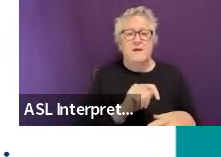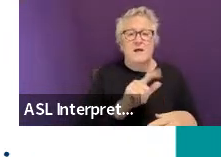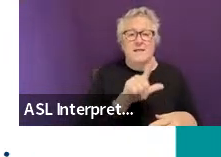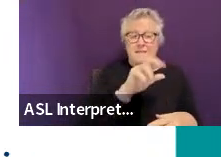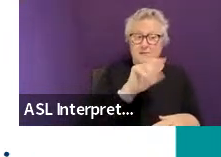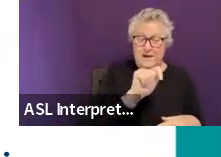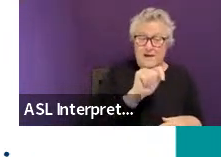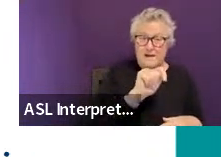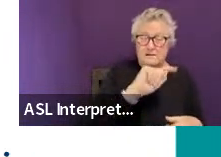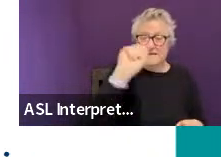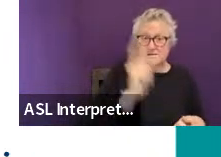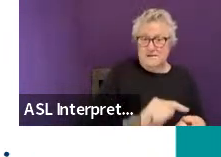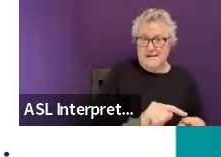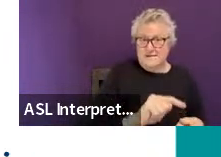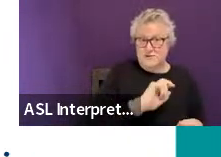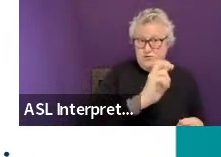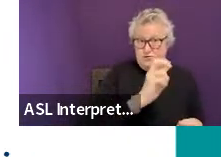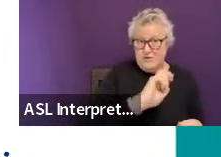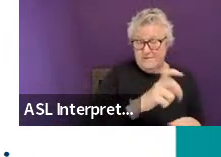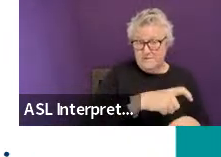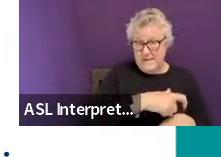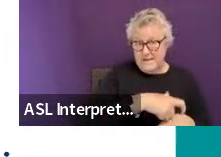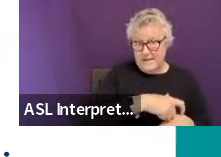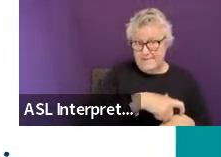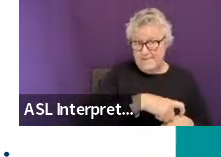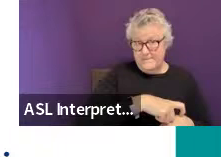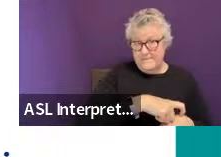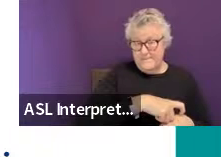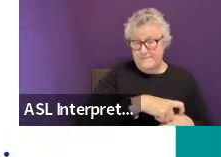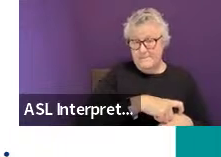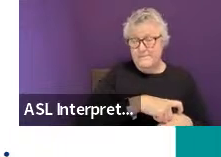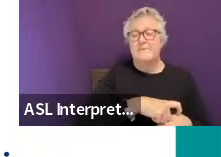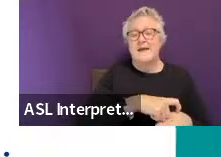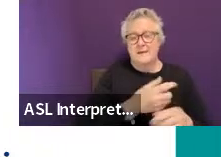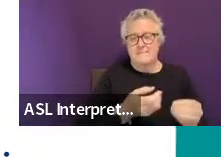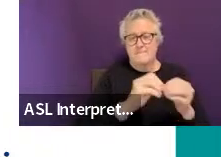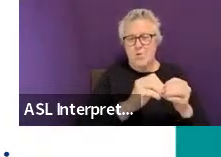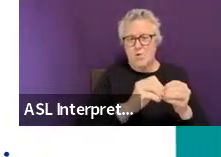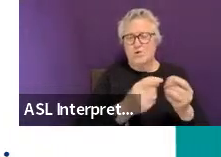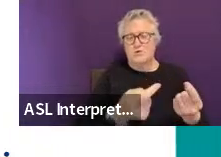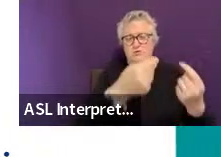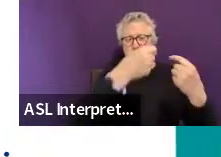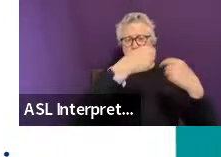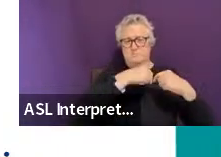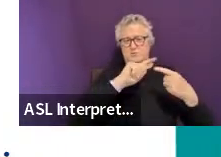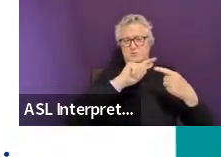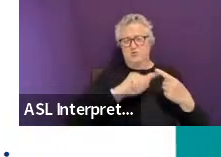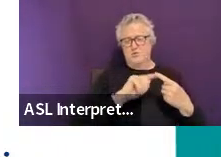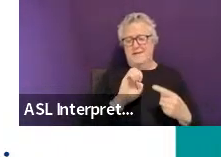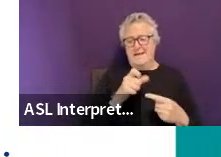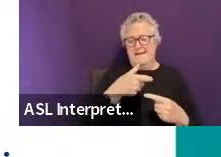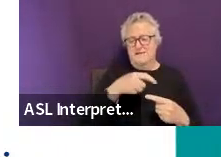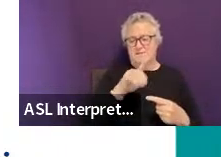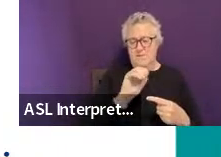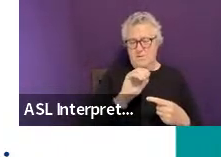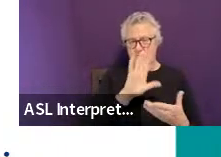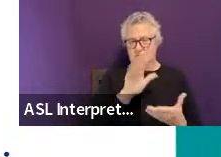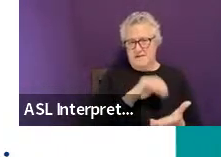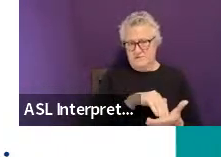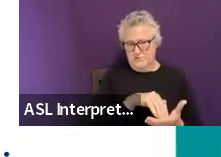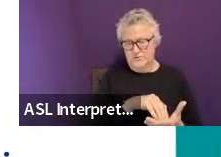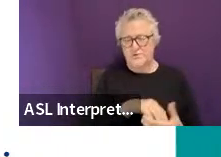time compared with trips that require a transfer at Expo Center. And the competitiveness for FTA discretionary fund will